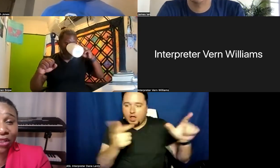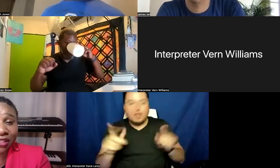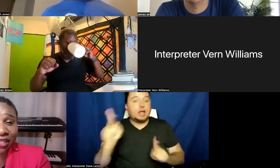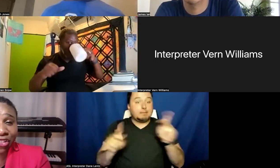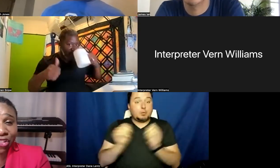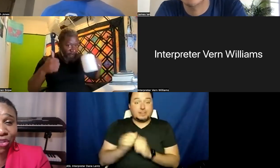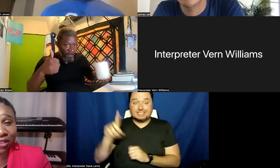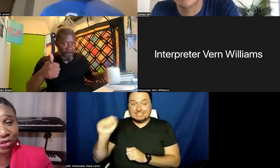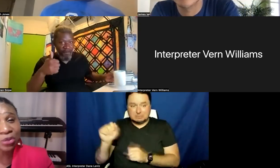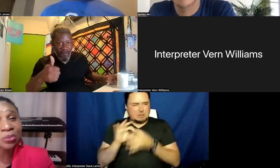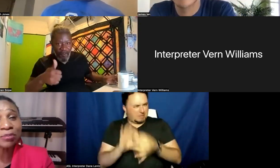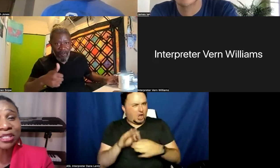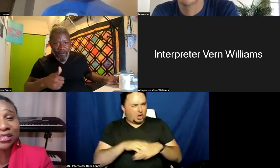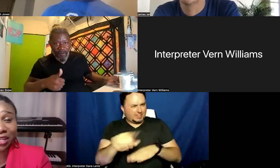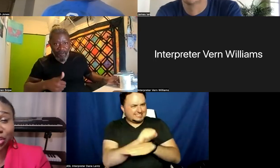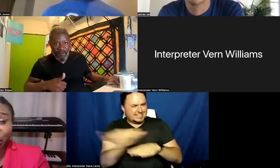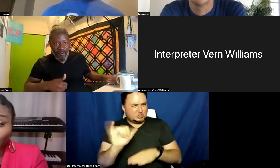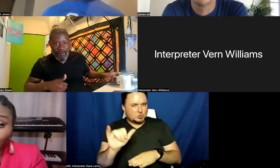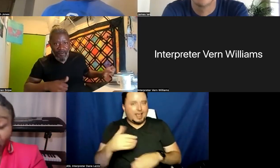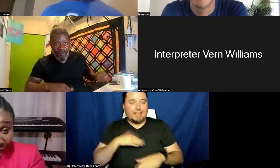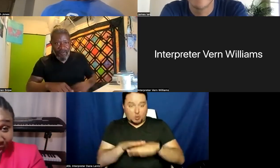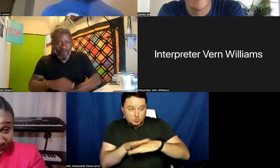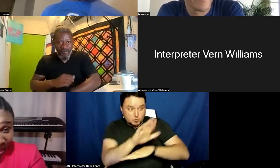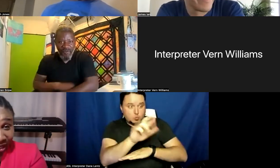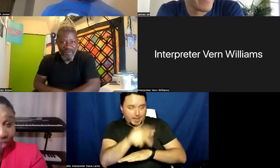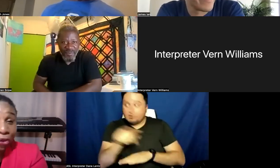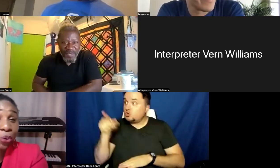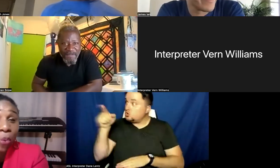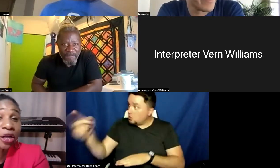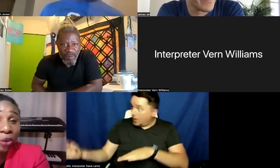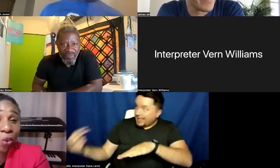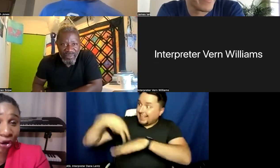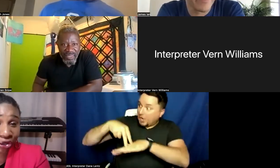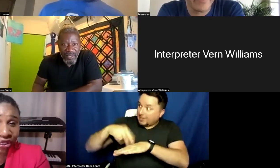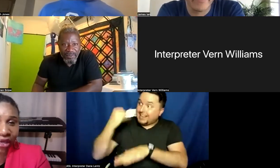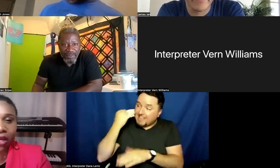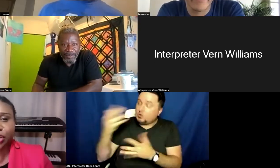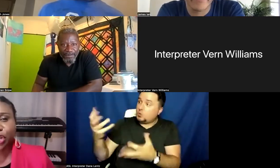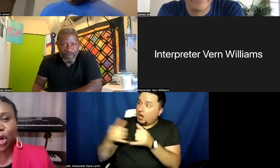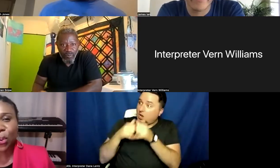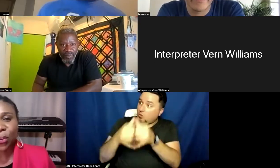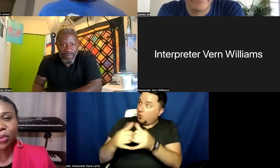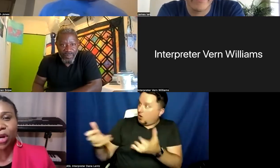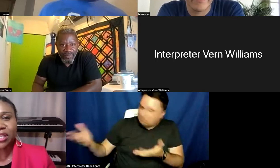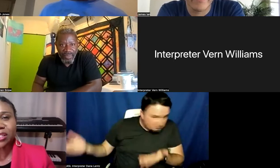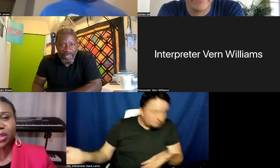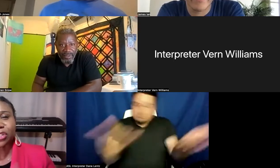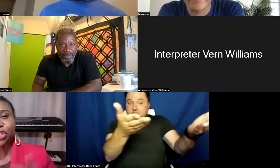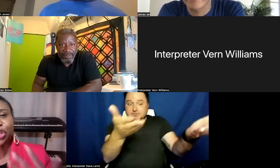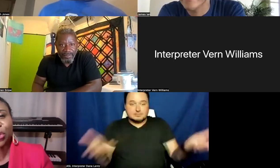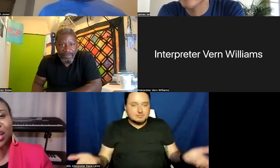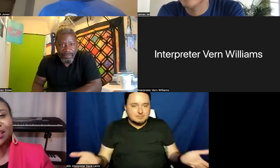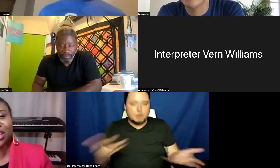belong on these stages too, that there's a ramp to the stage, that you could get on it if you won an award. So we want to